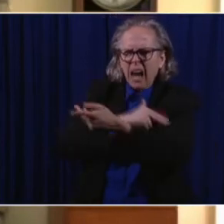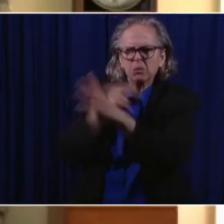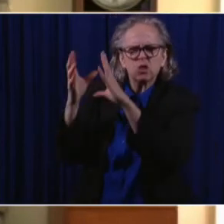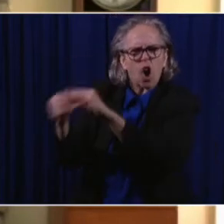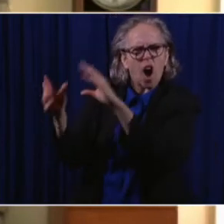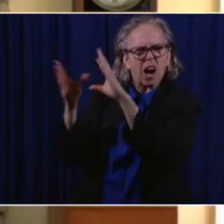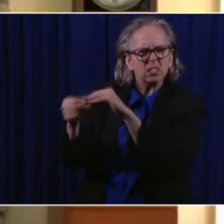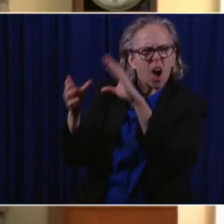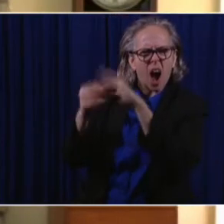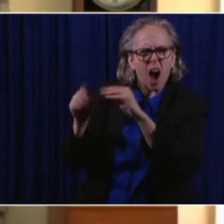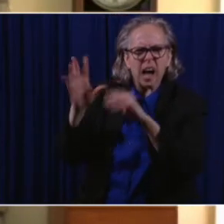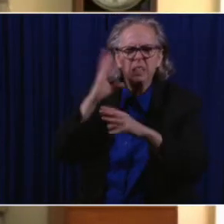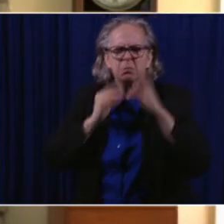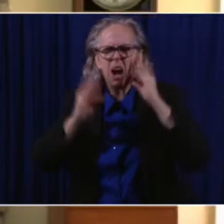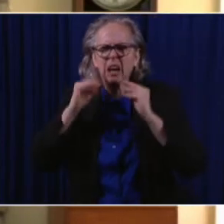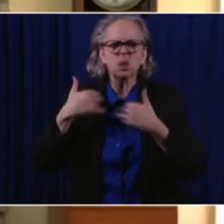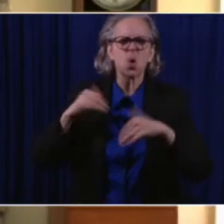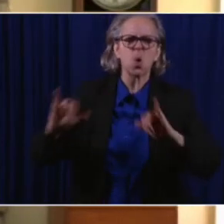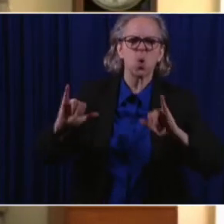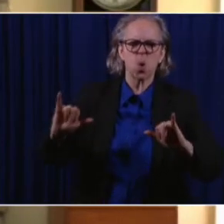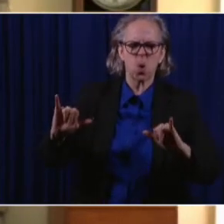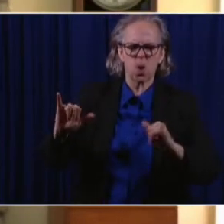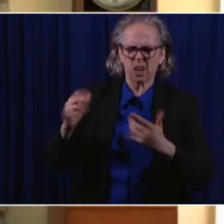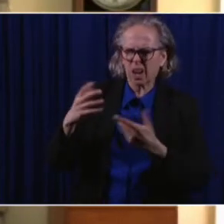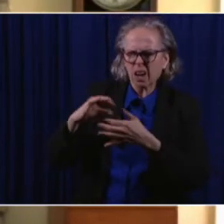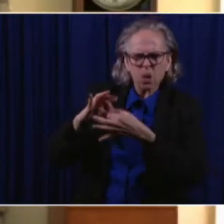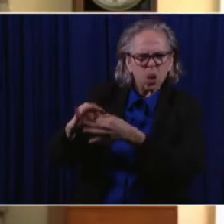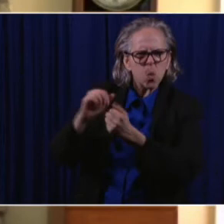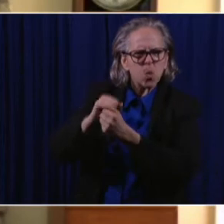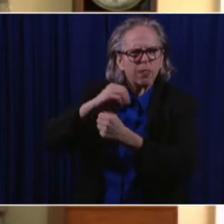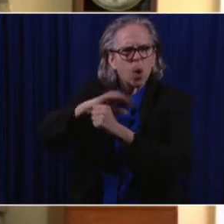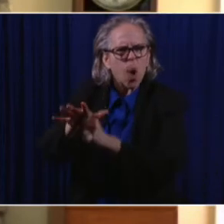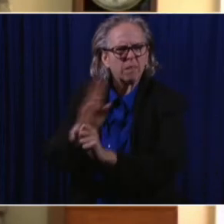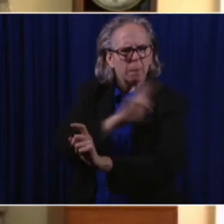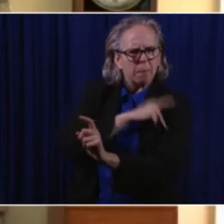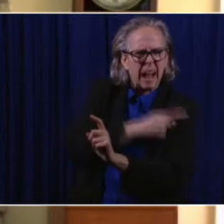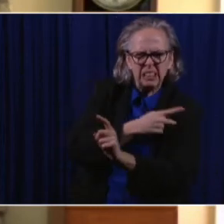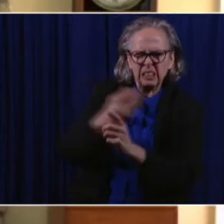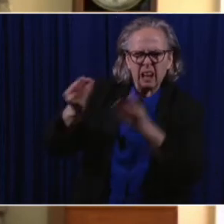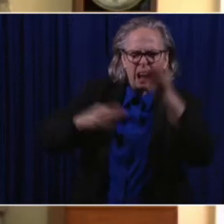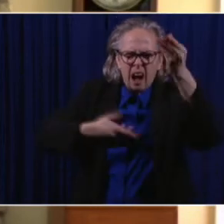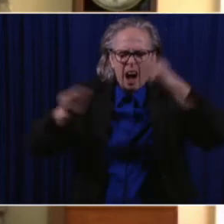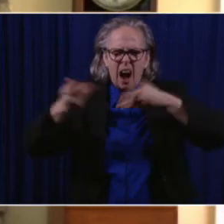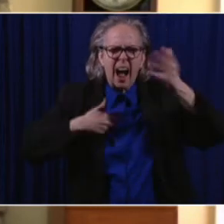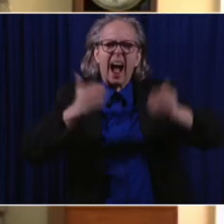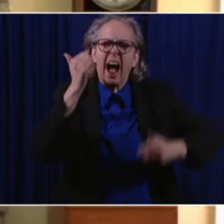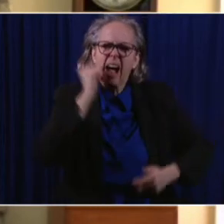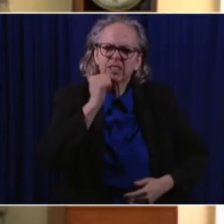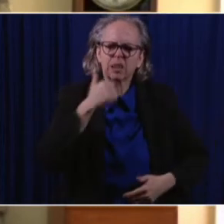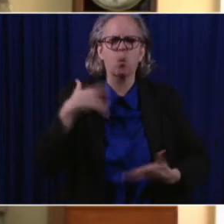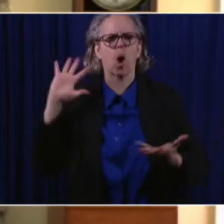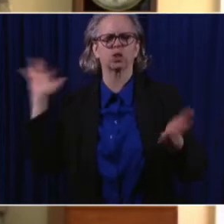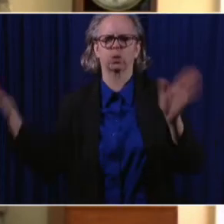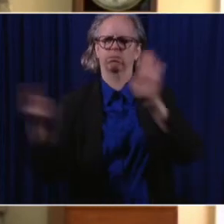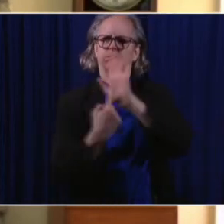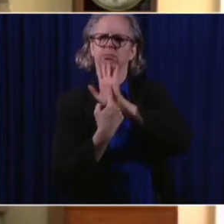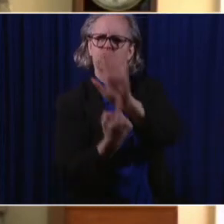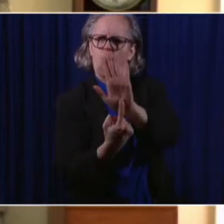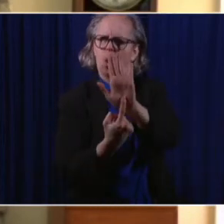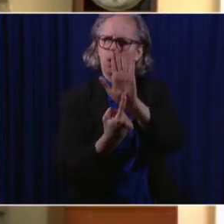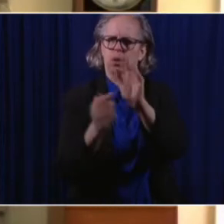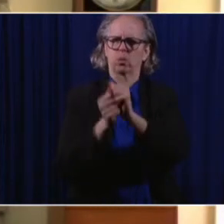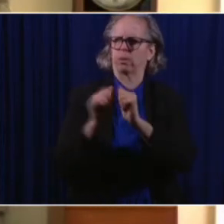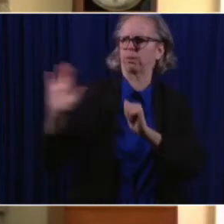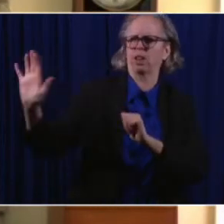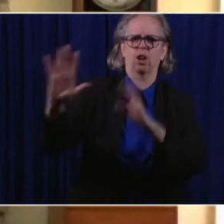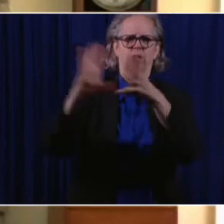count is in every single day. At the press conference on Thursday, I know that we had more than 3,800